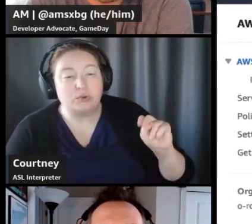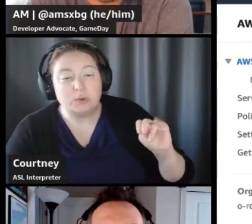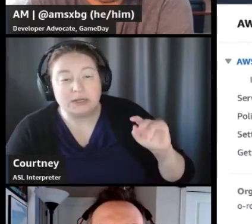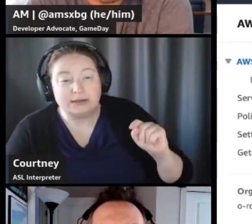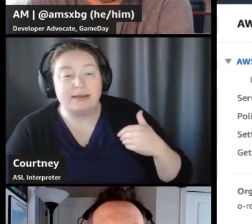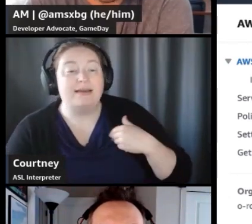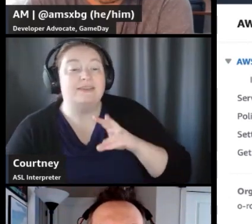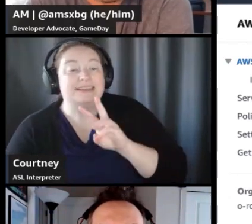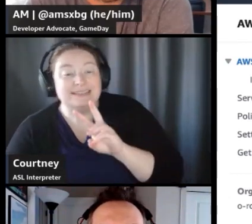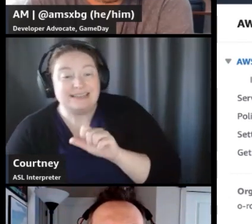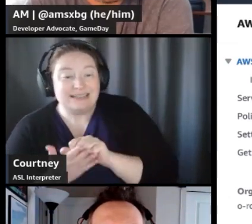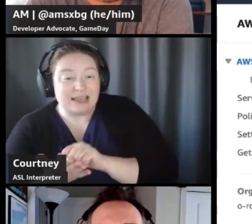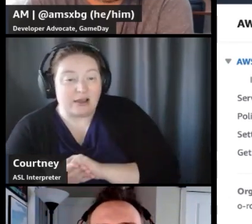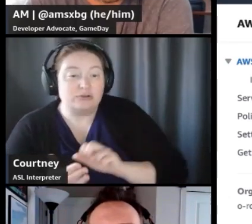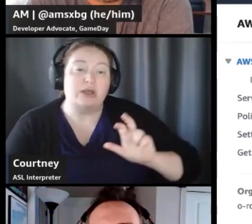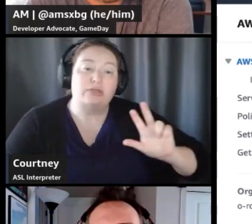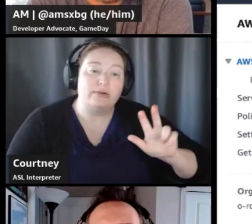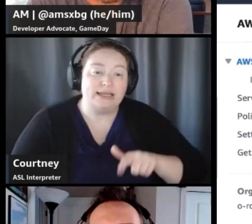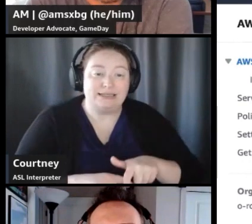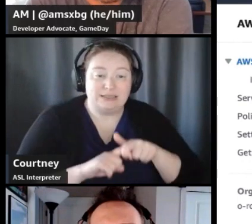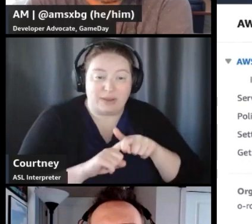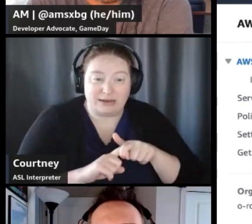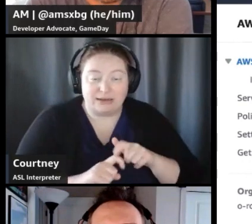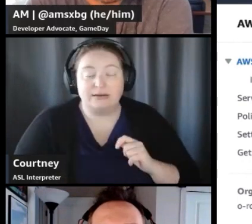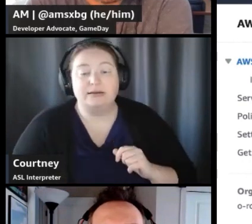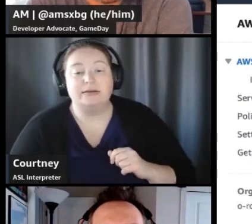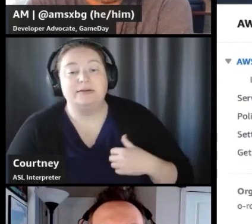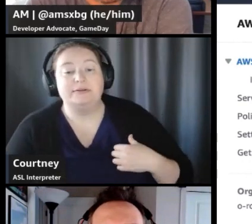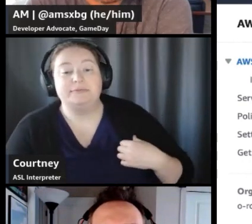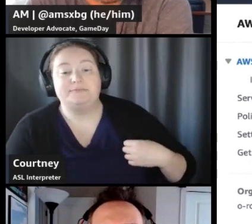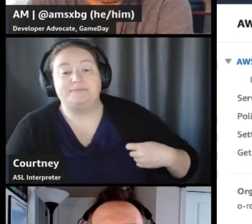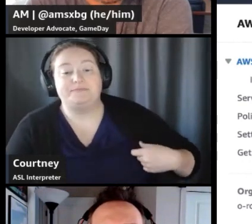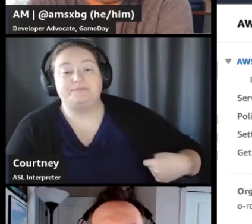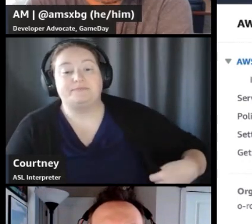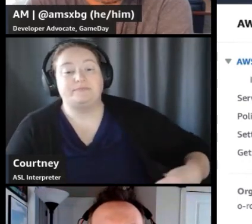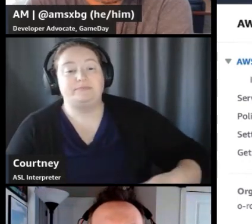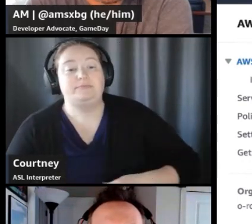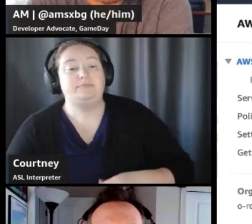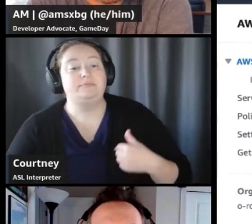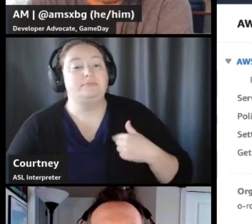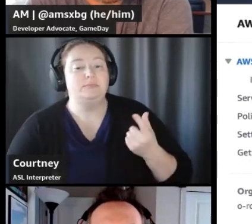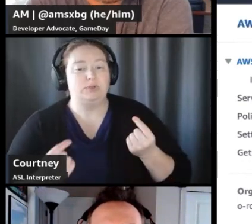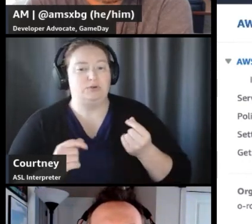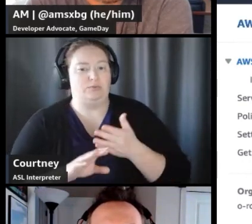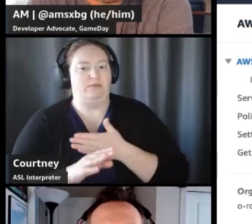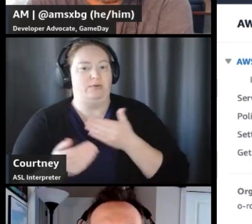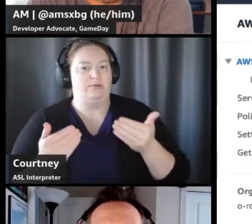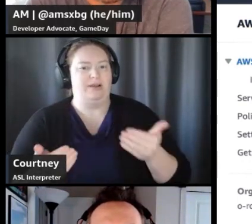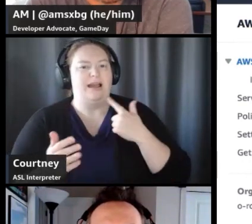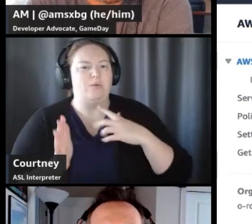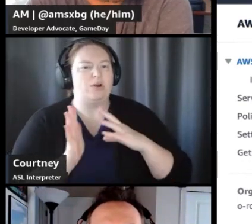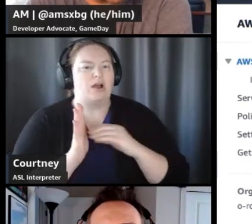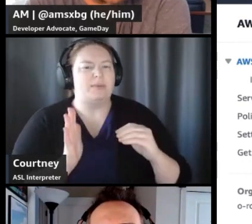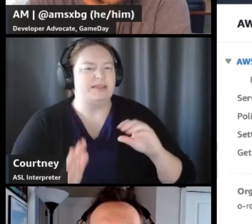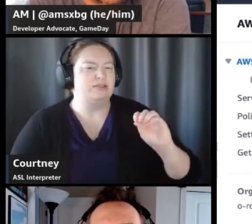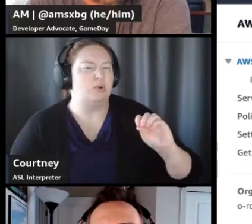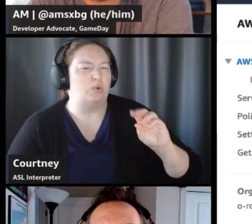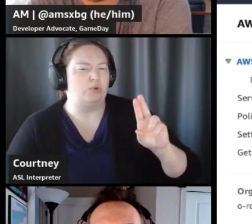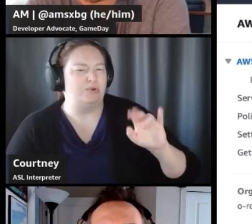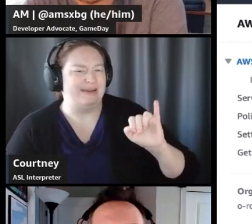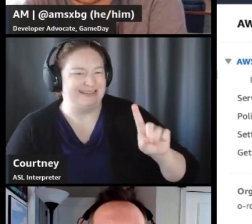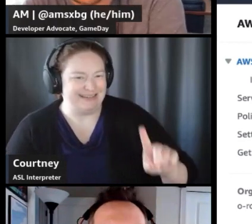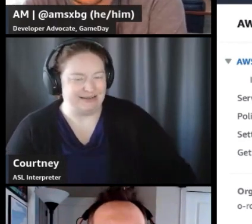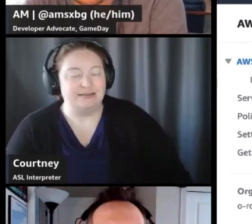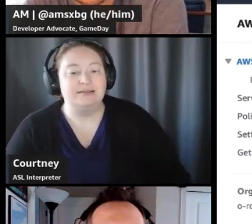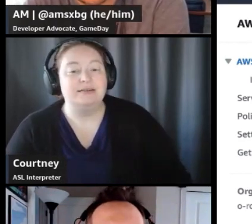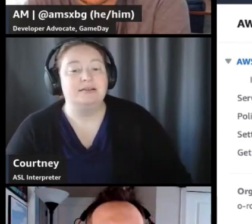accounts, out of which 3 are like suspended. And what I'll do before I move on to the next piece is I'll just copy this OUID, right? And then